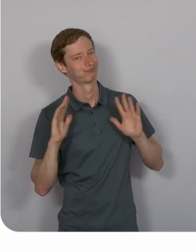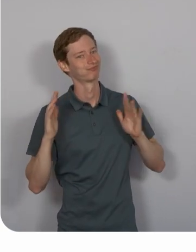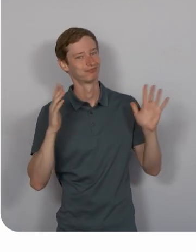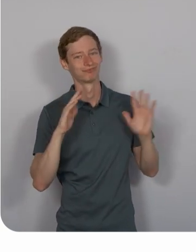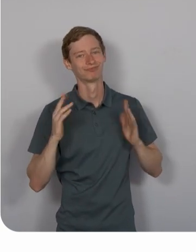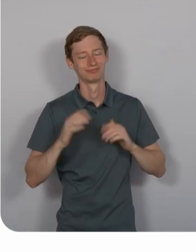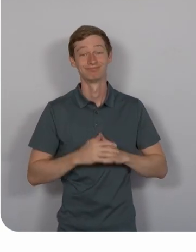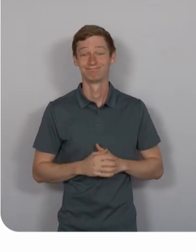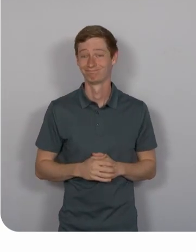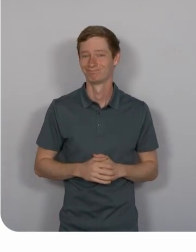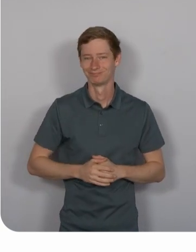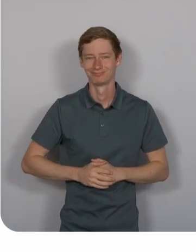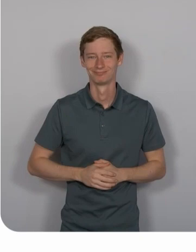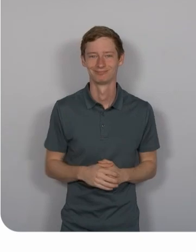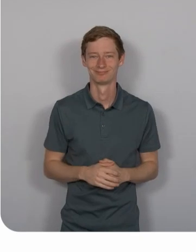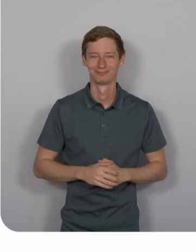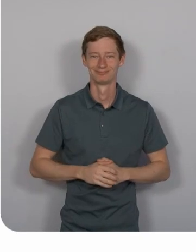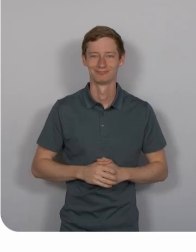Yeah.